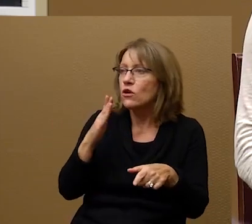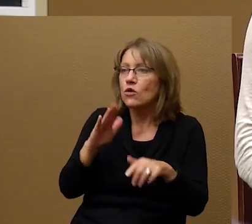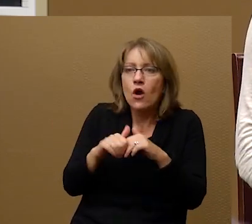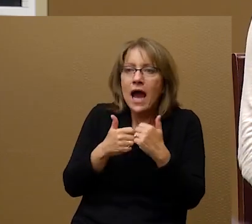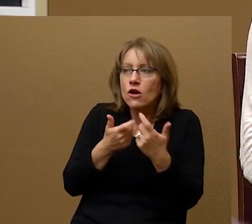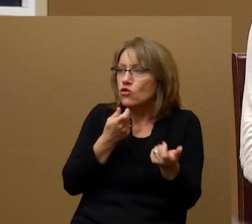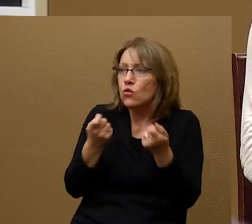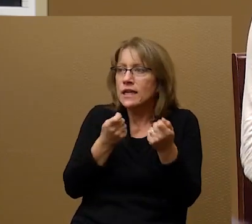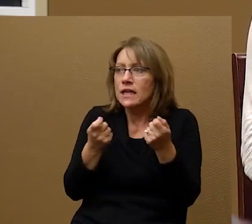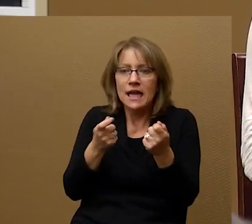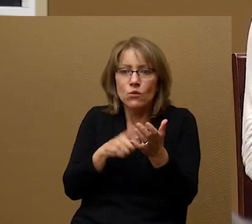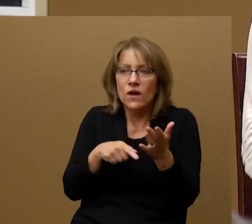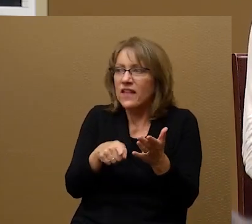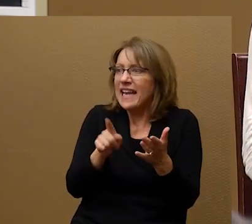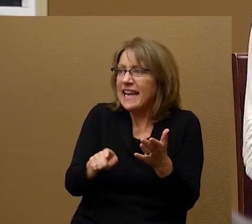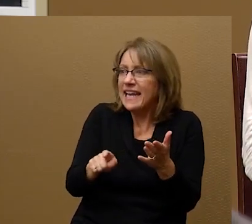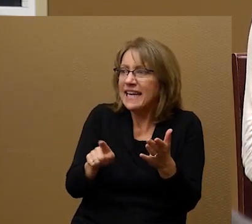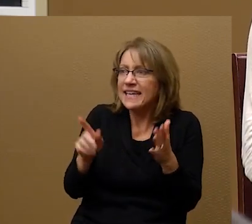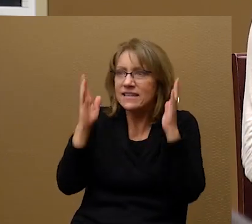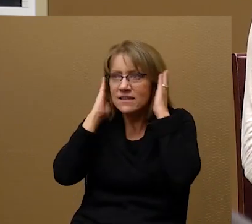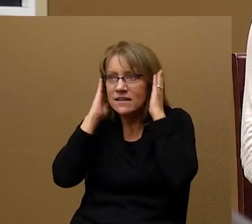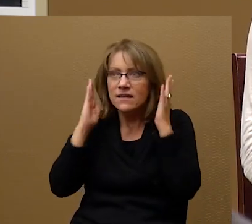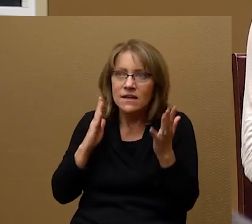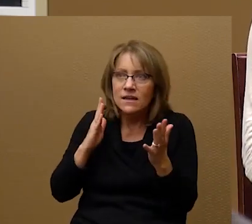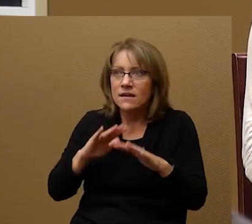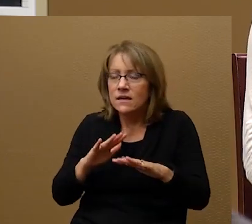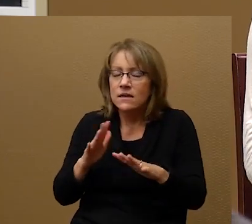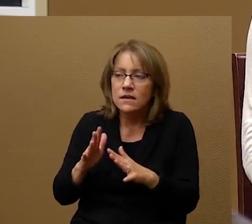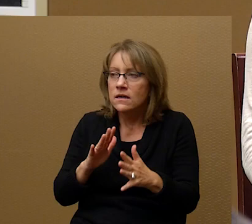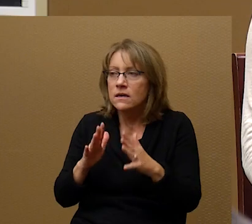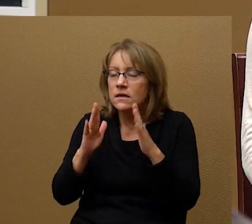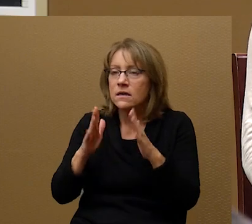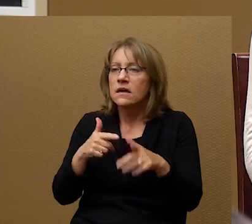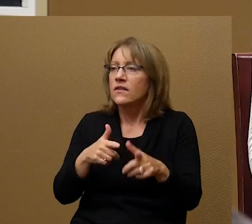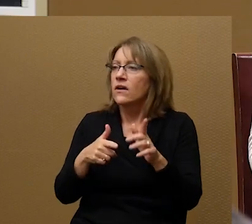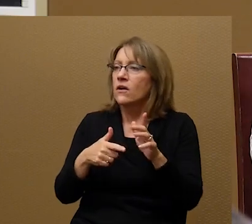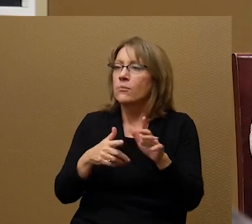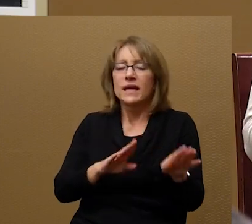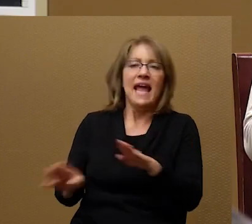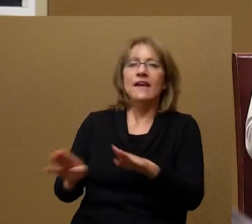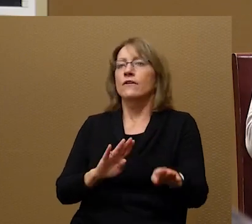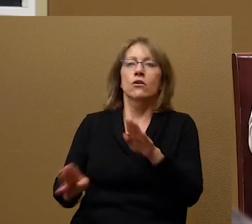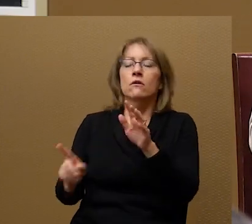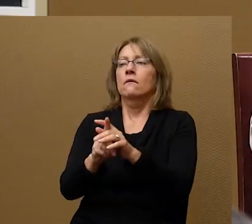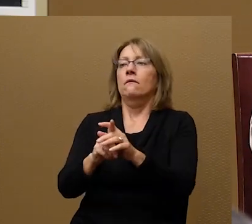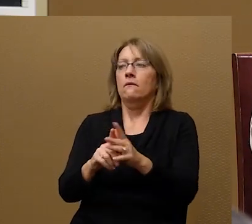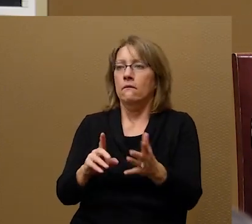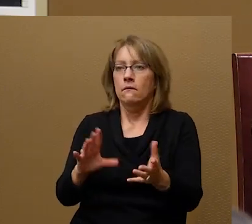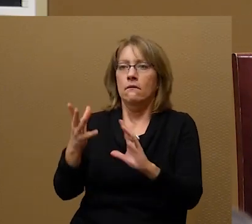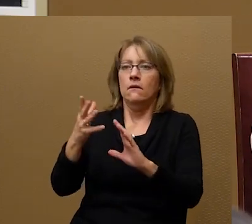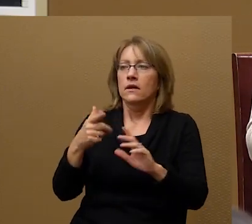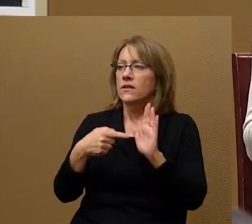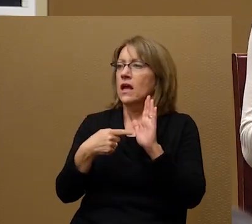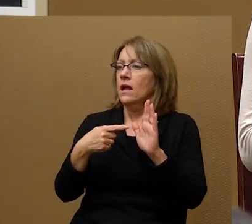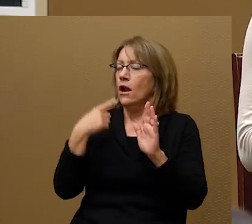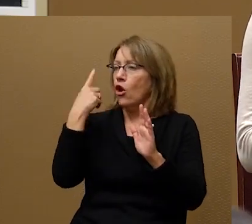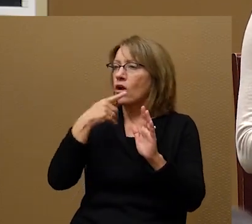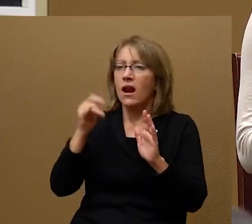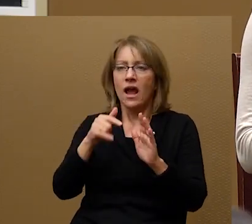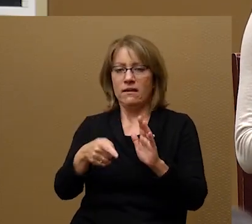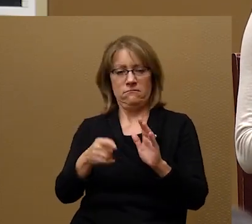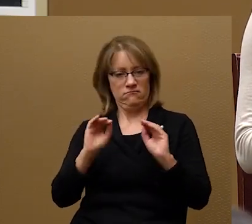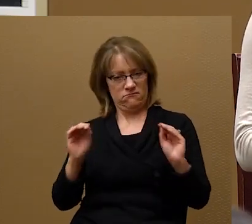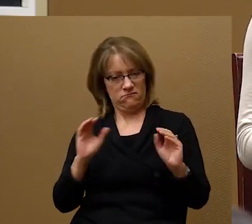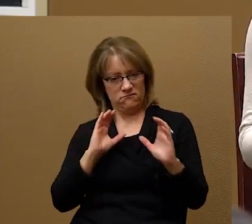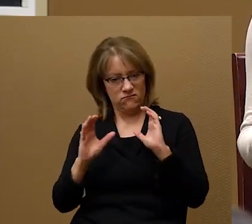their sensory needs. So that's what they do. They present behaviors that might look like a lack of communication, or they might look